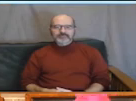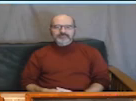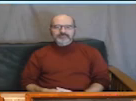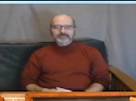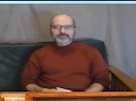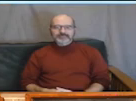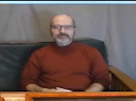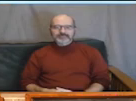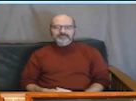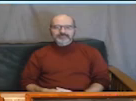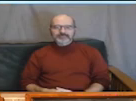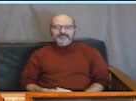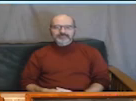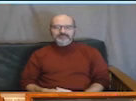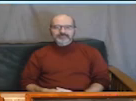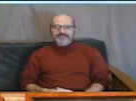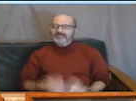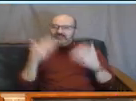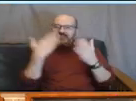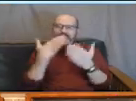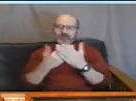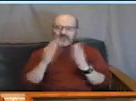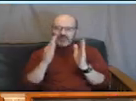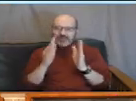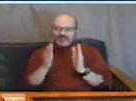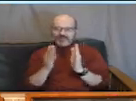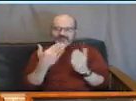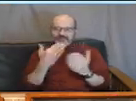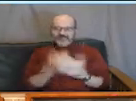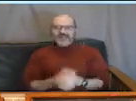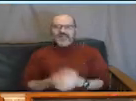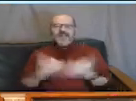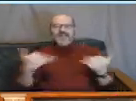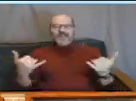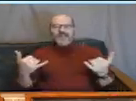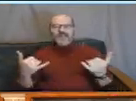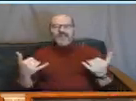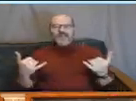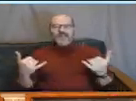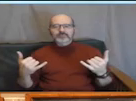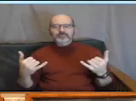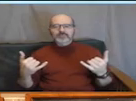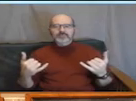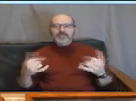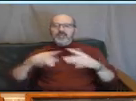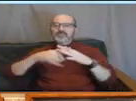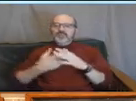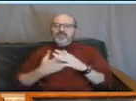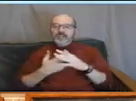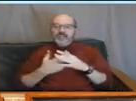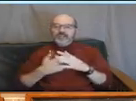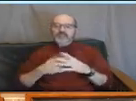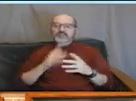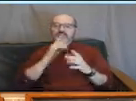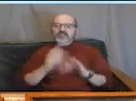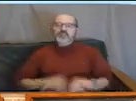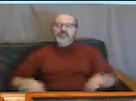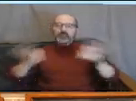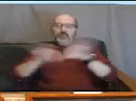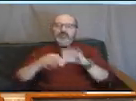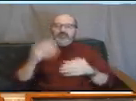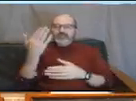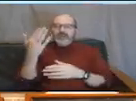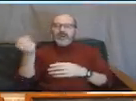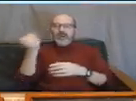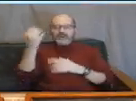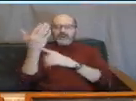hold it. Very good, Mr. Ade. Thank you. Now, starting off, very important, the hand